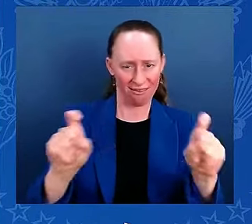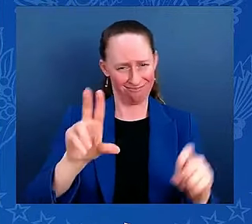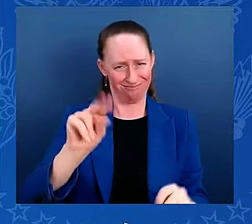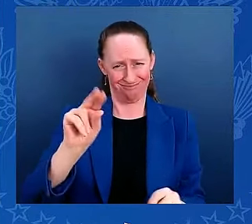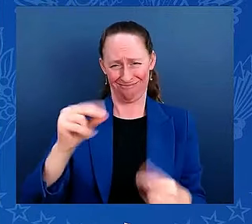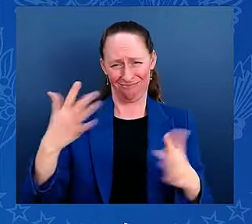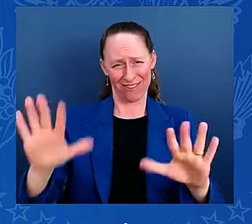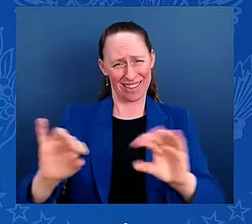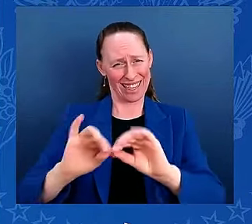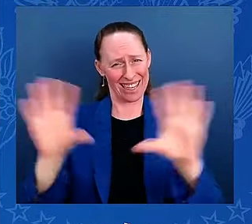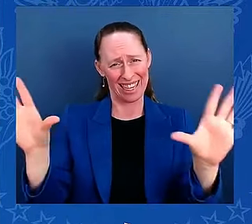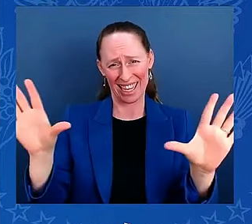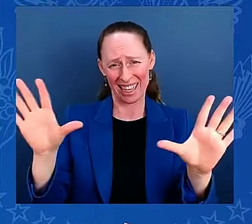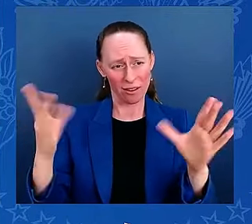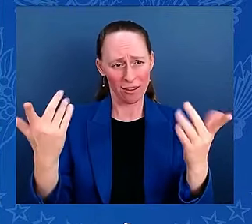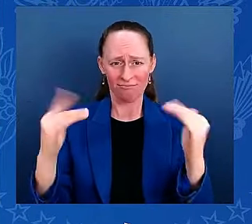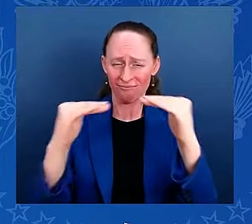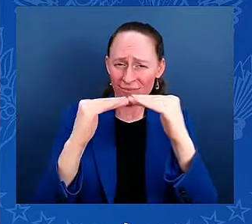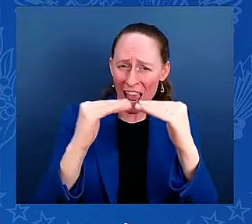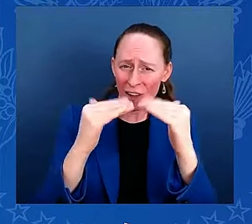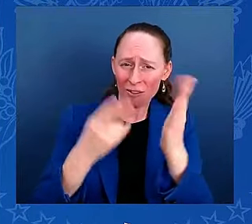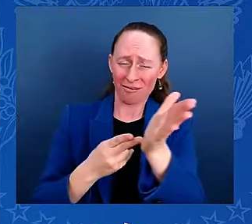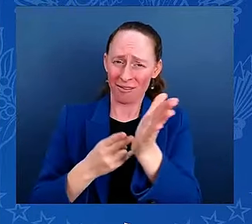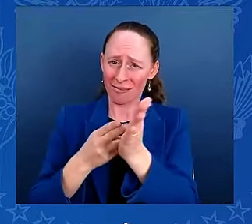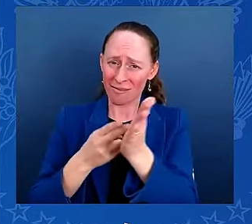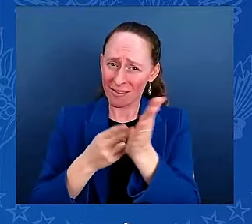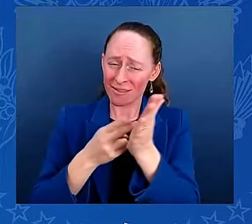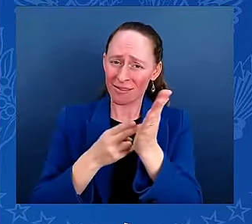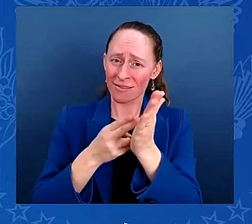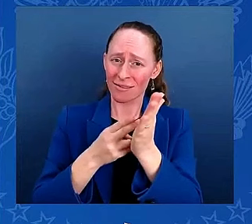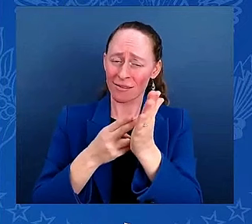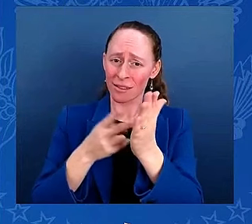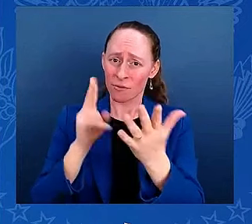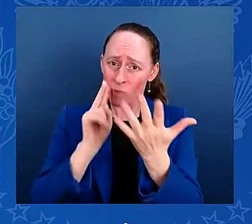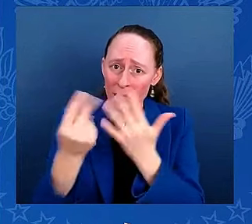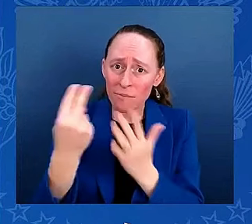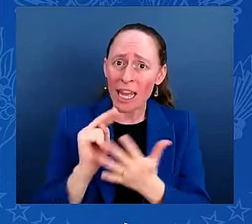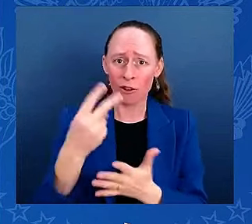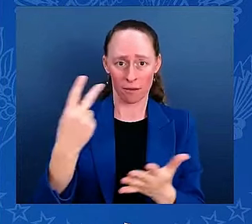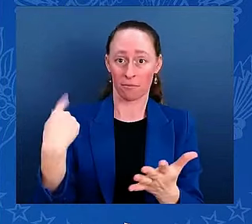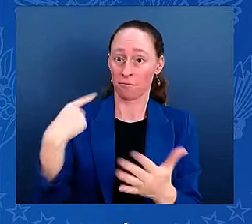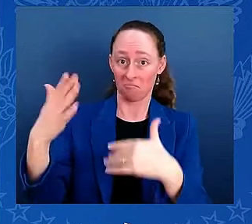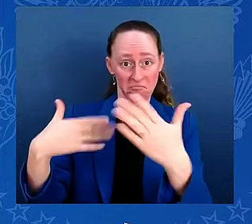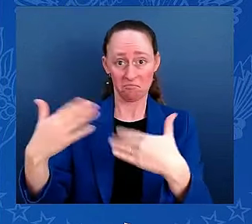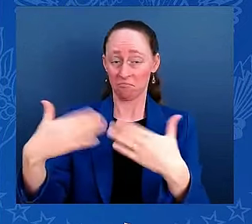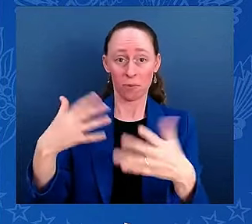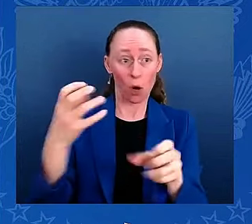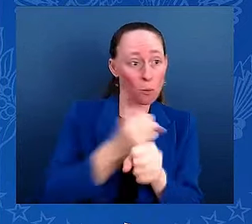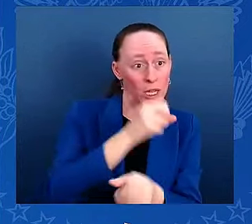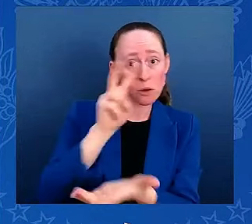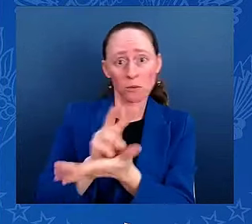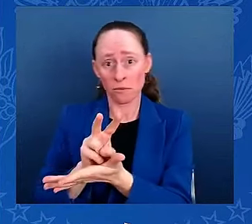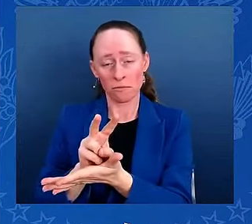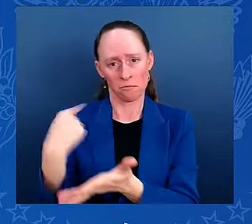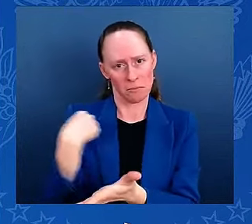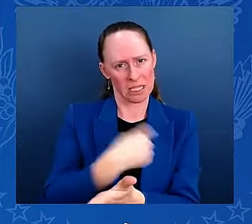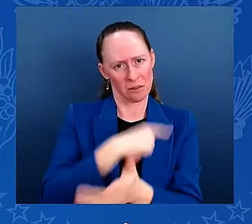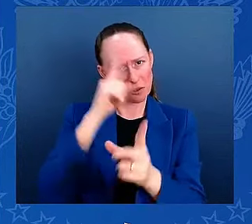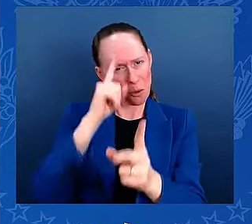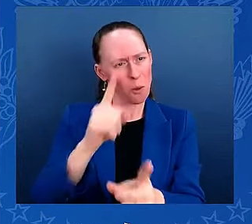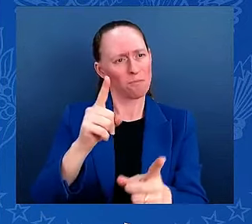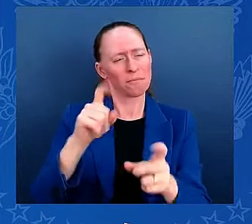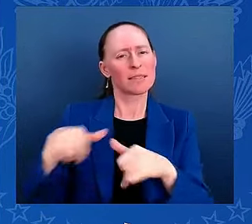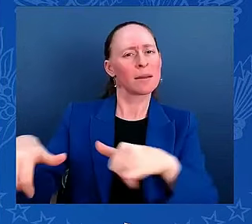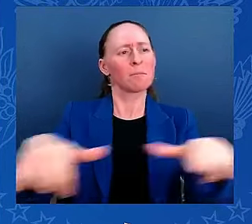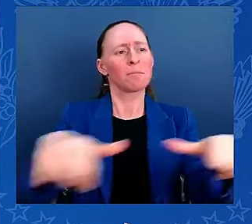can restore the respect for all our election workers who busted their necks and took risks at the outset. We